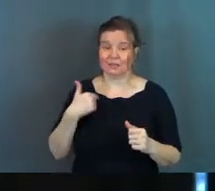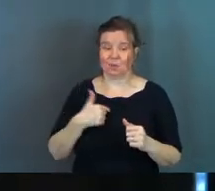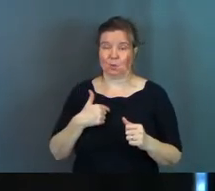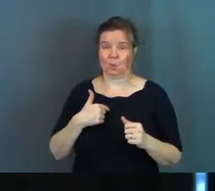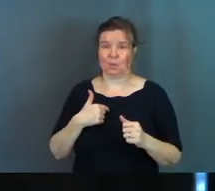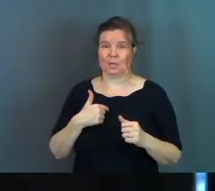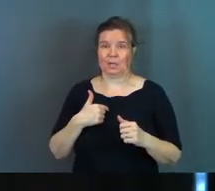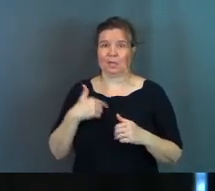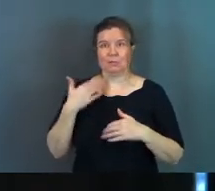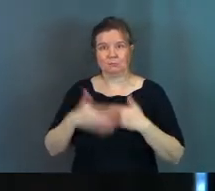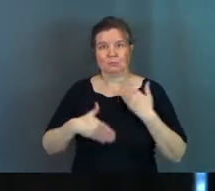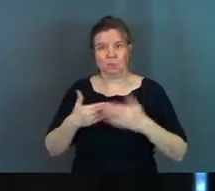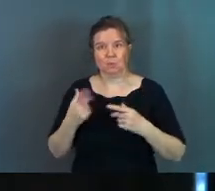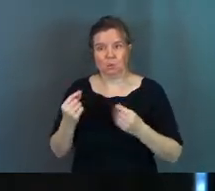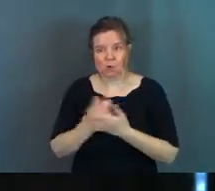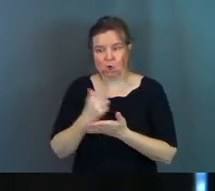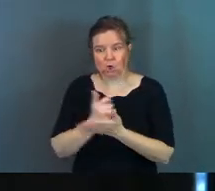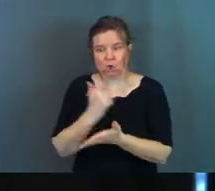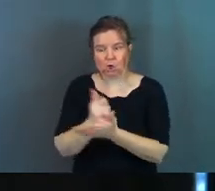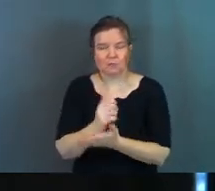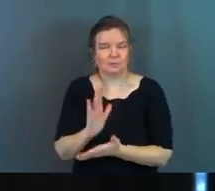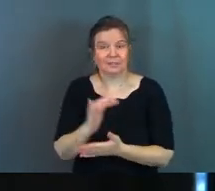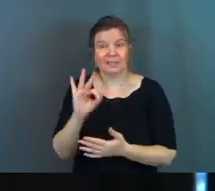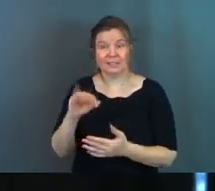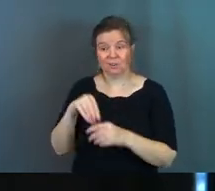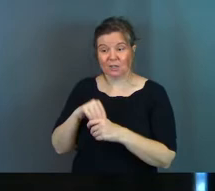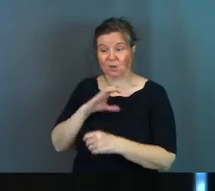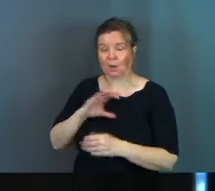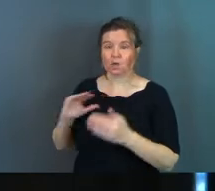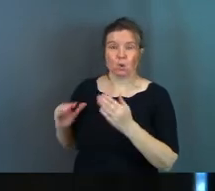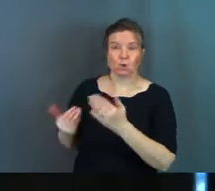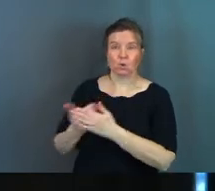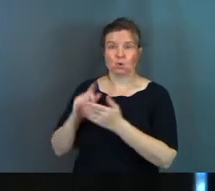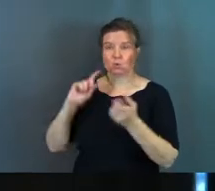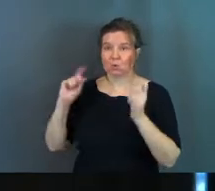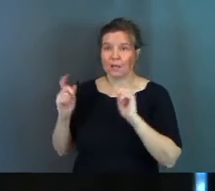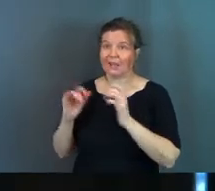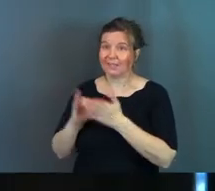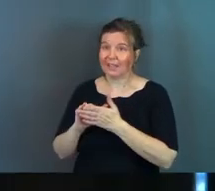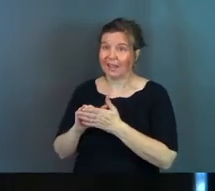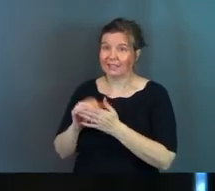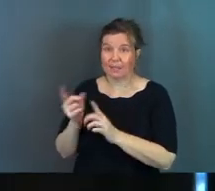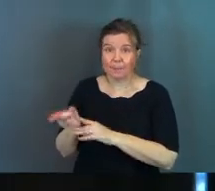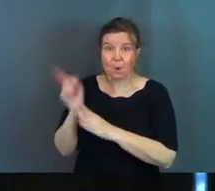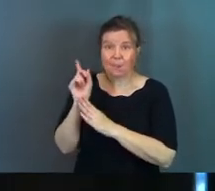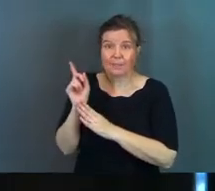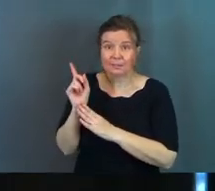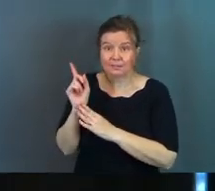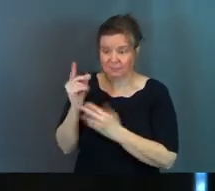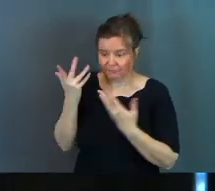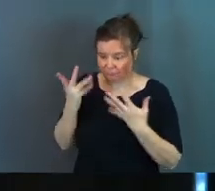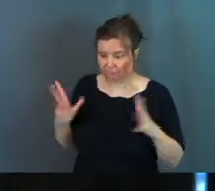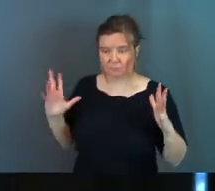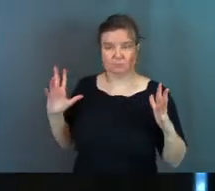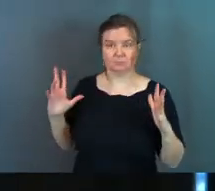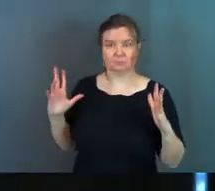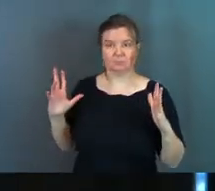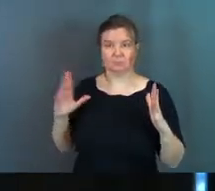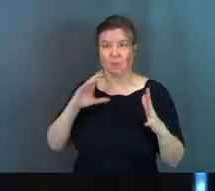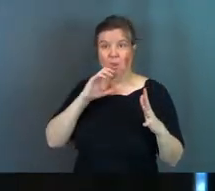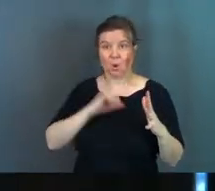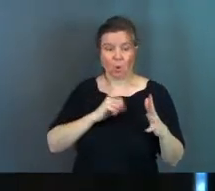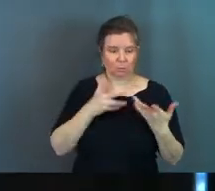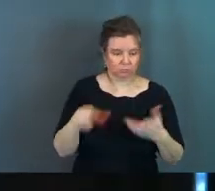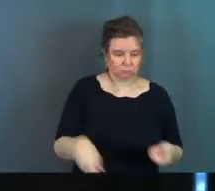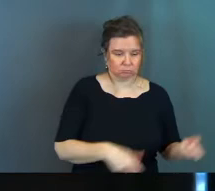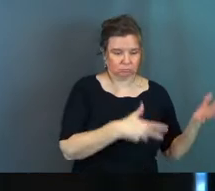we progressively do. If anyone is in Christ, he is a new creation. That's a moment, past tense. The old is